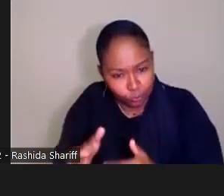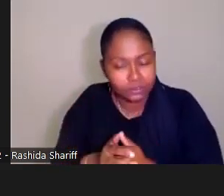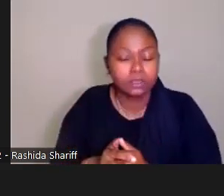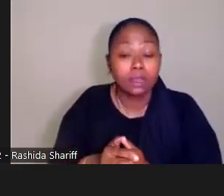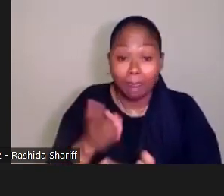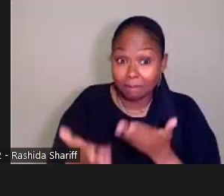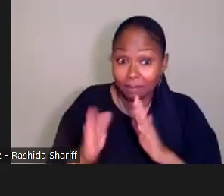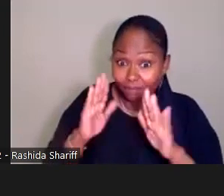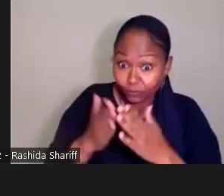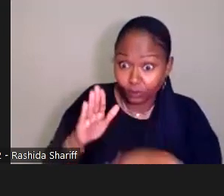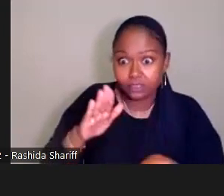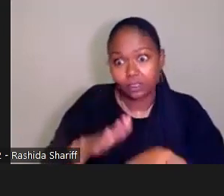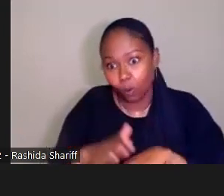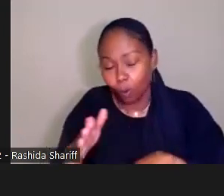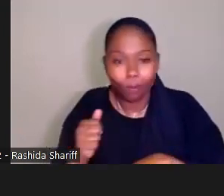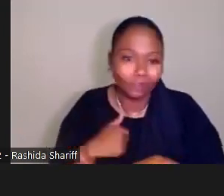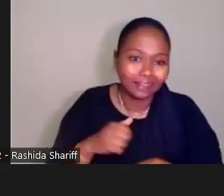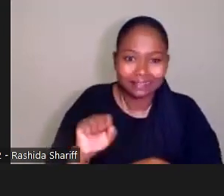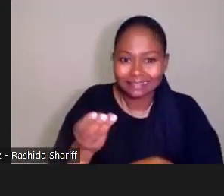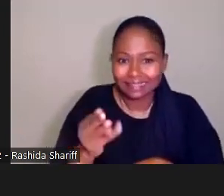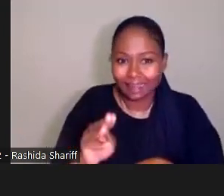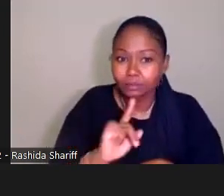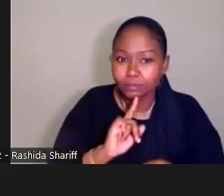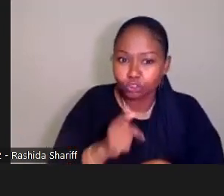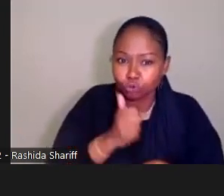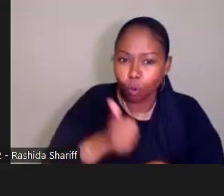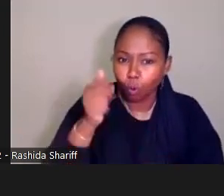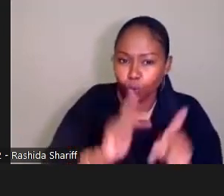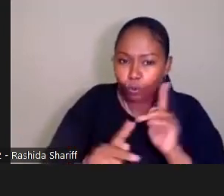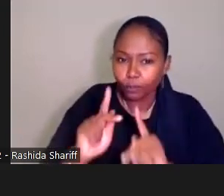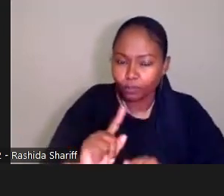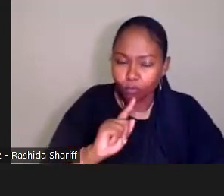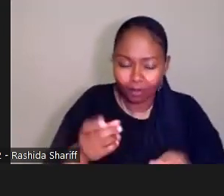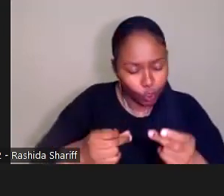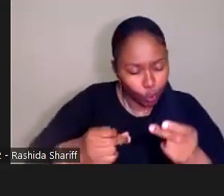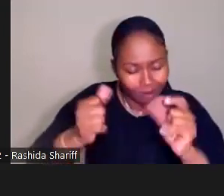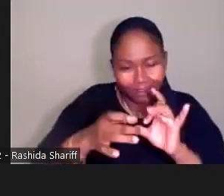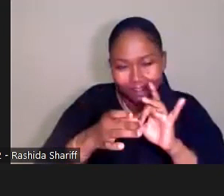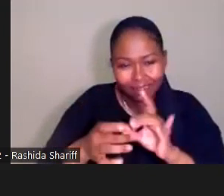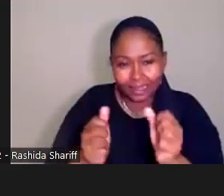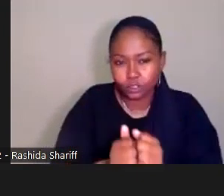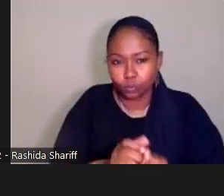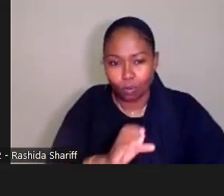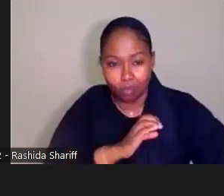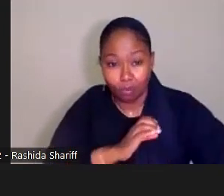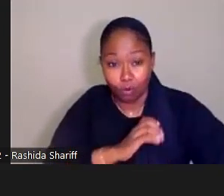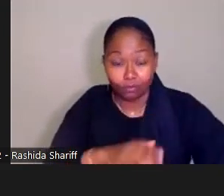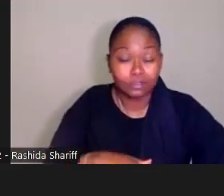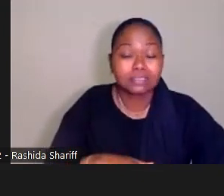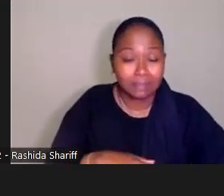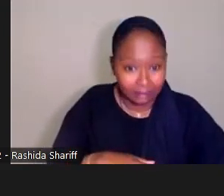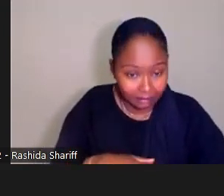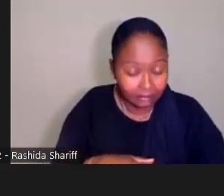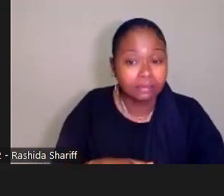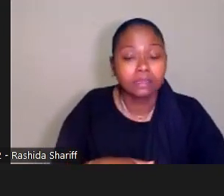abuse wire scams, to make sure seniors are quickly connected with the law enforcement to stop the scam, but also to